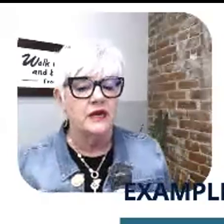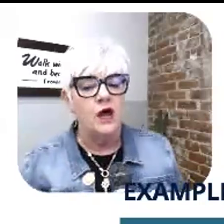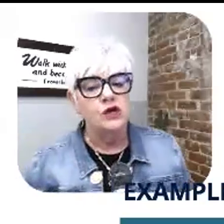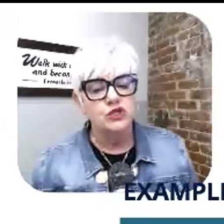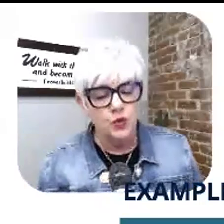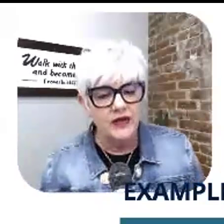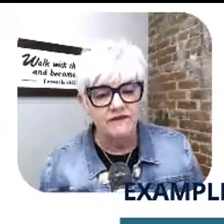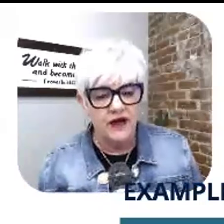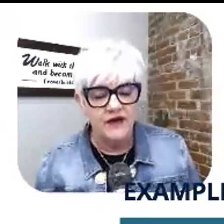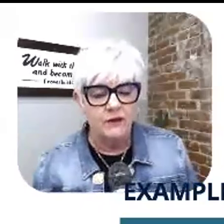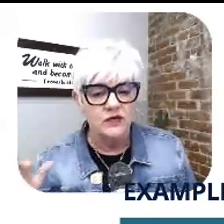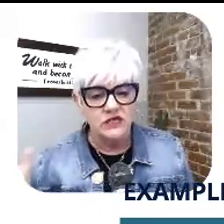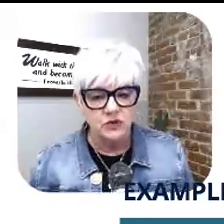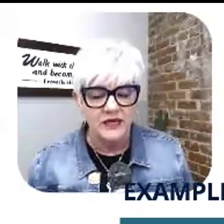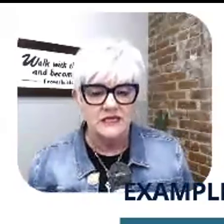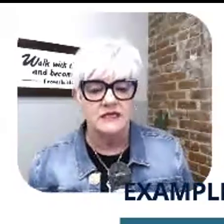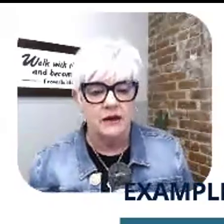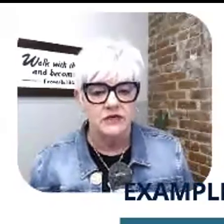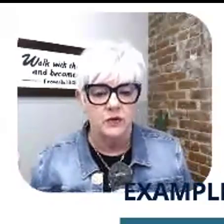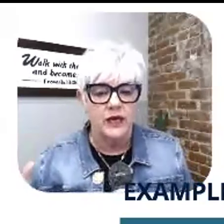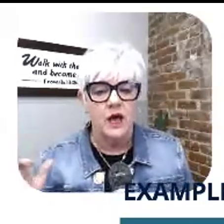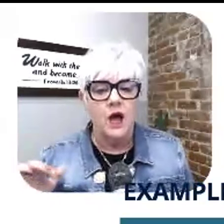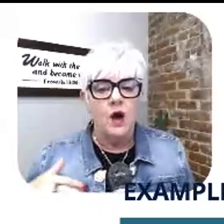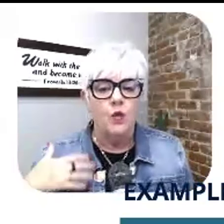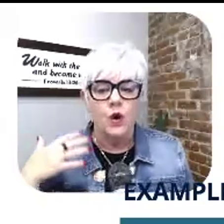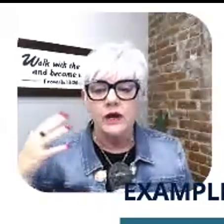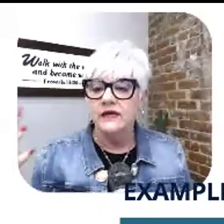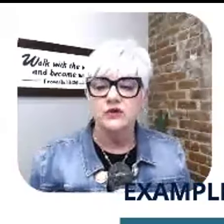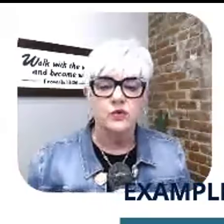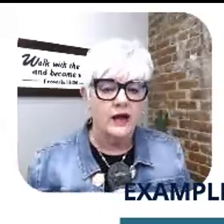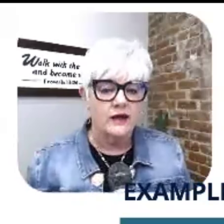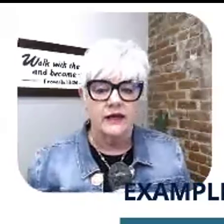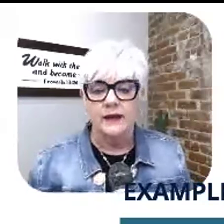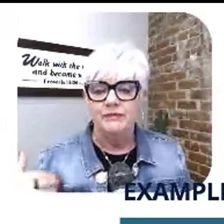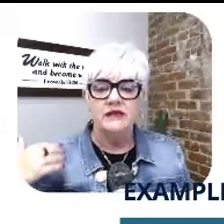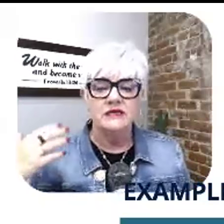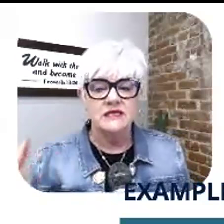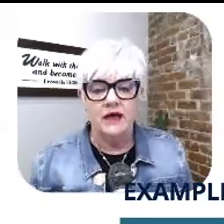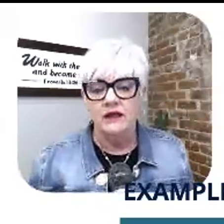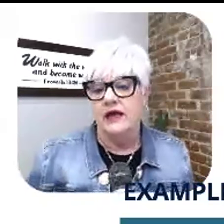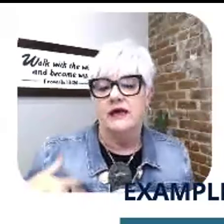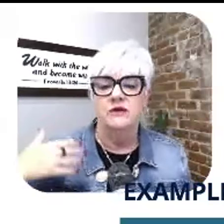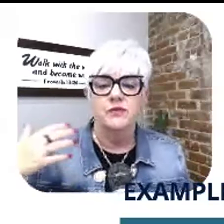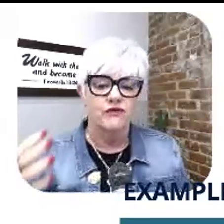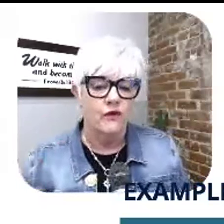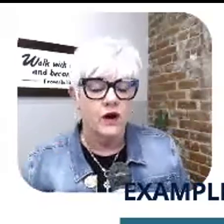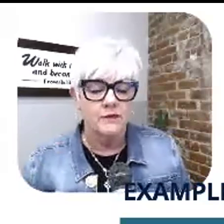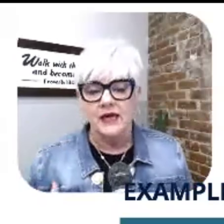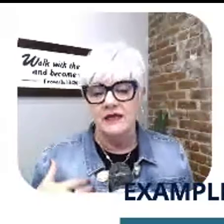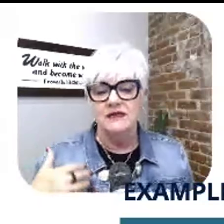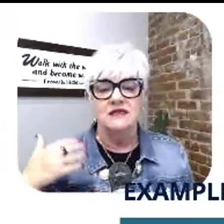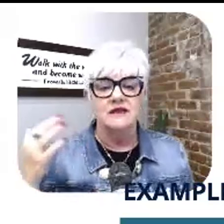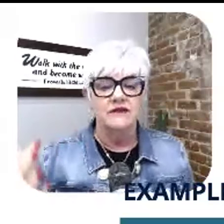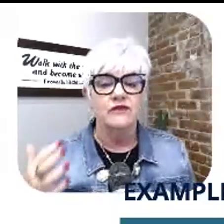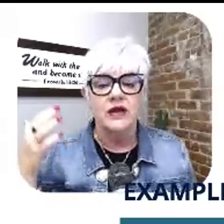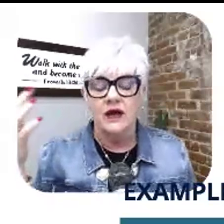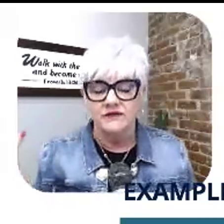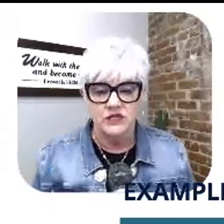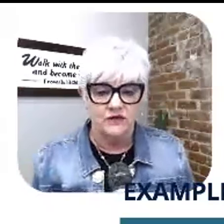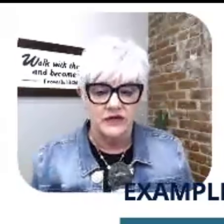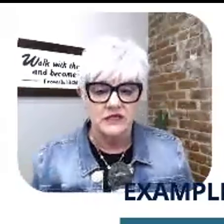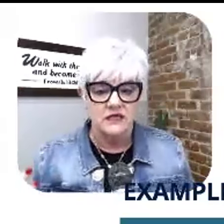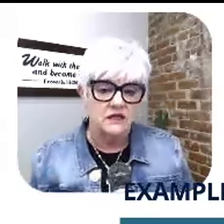between 25 hours to 26 hours a week, working directly in the selling, in the performing, in the delivering